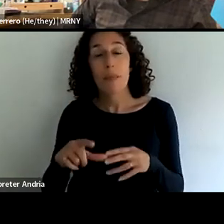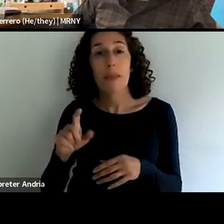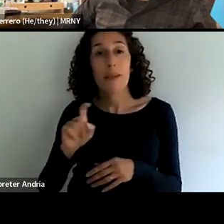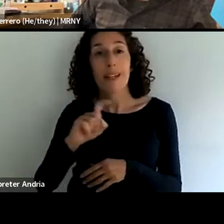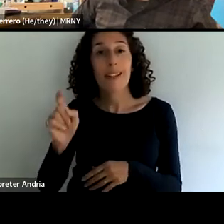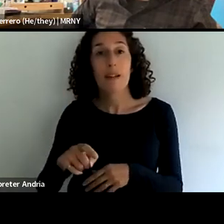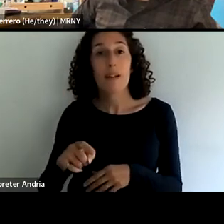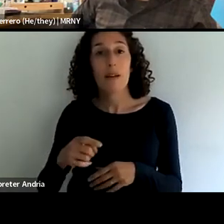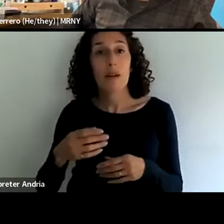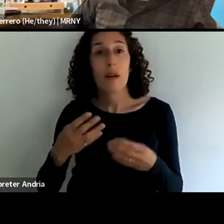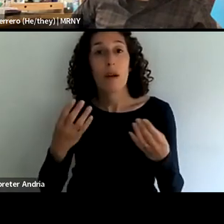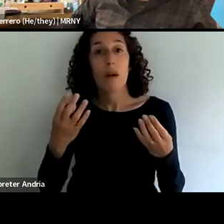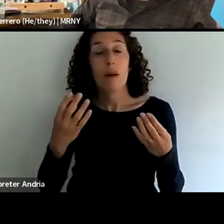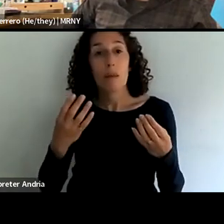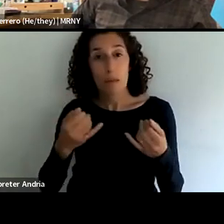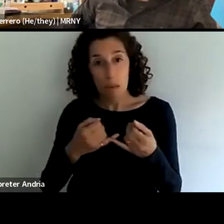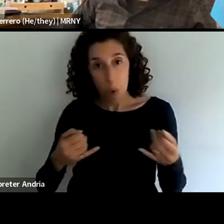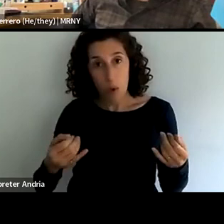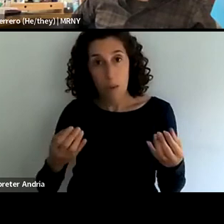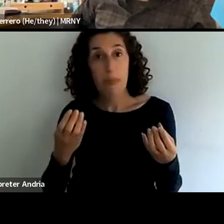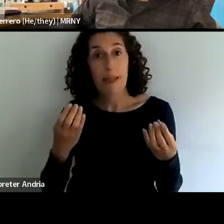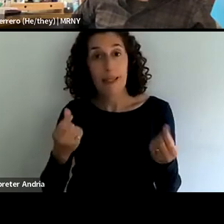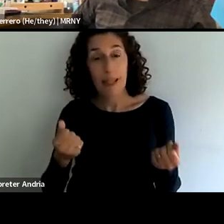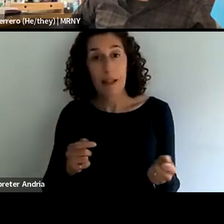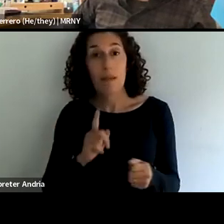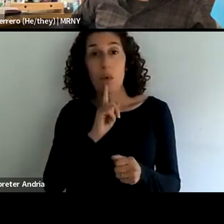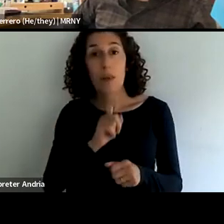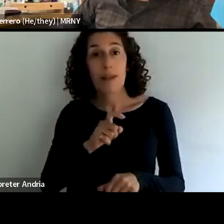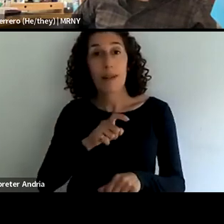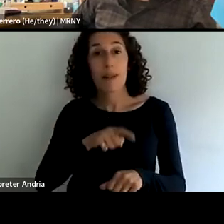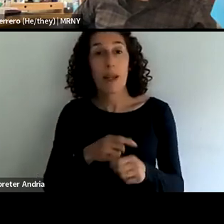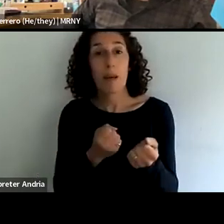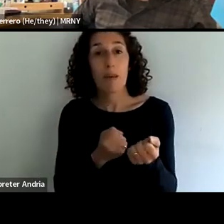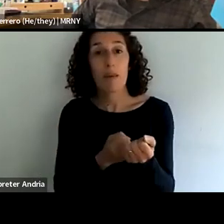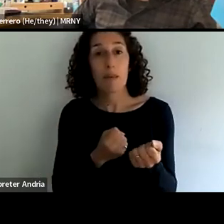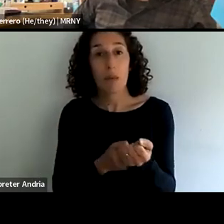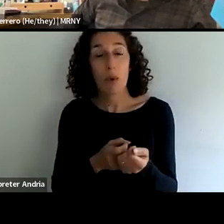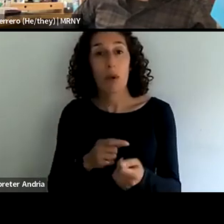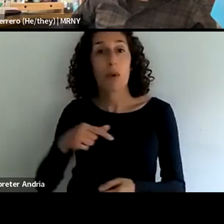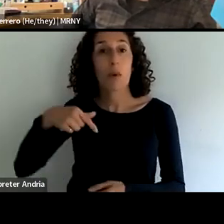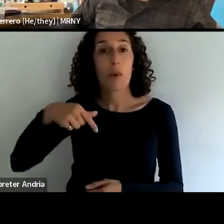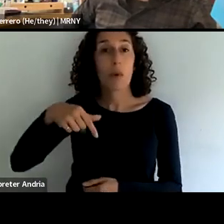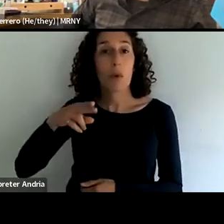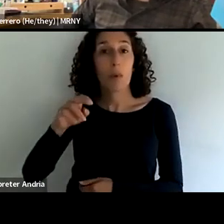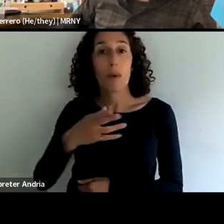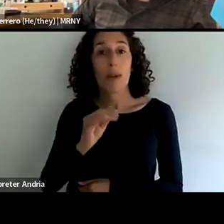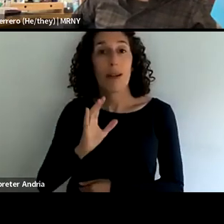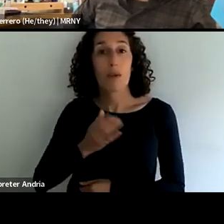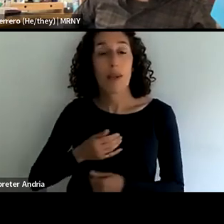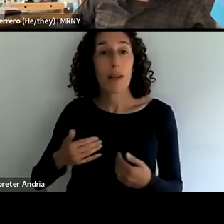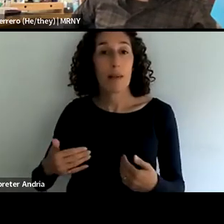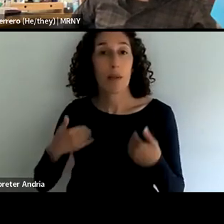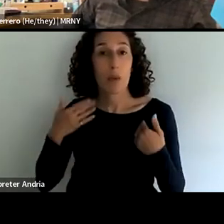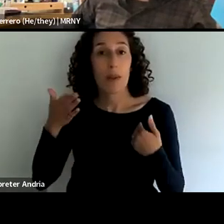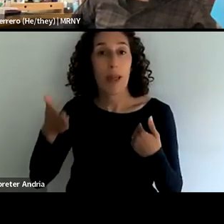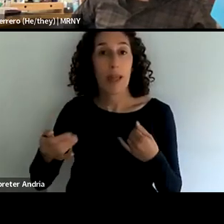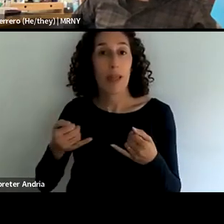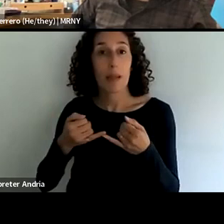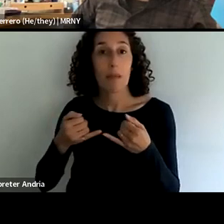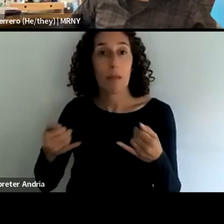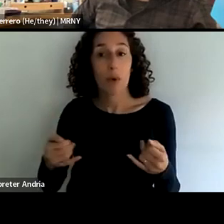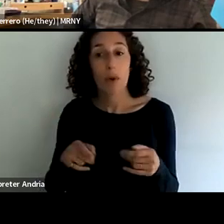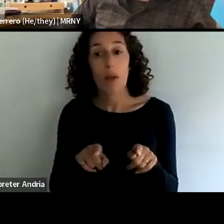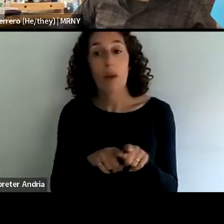real-time support to queer and trans youth on the border who are in need of services and support.